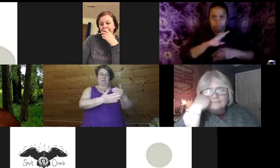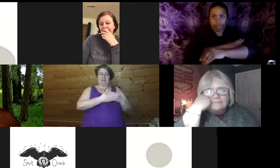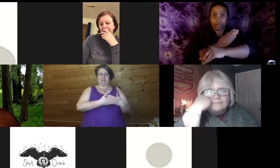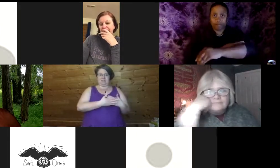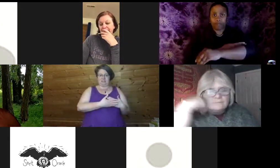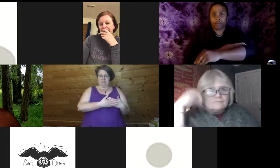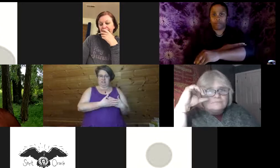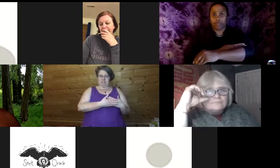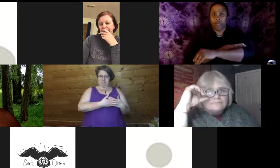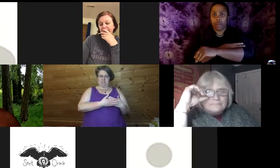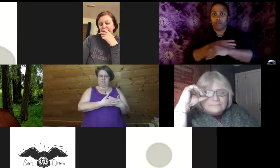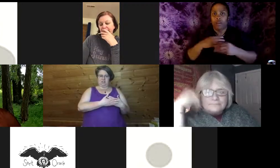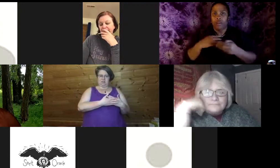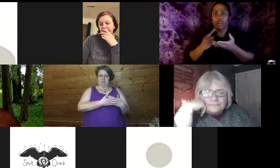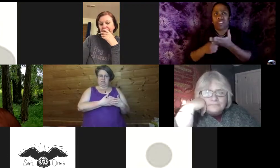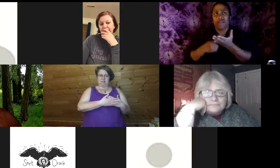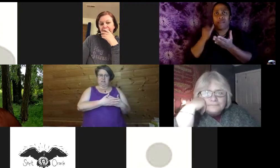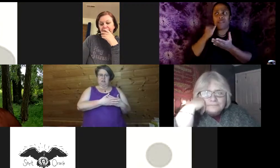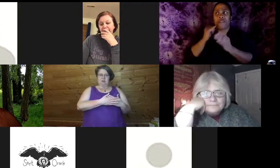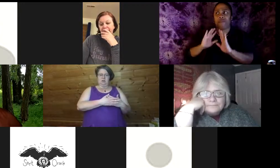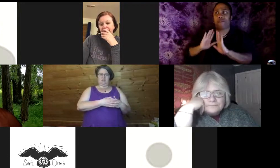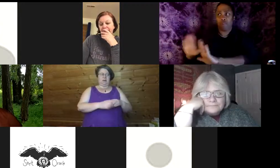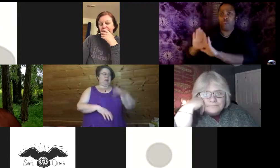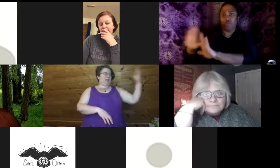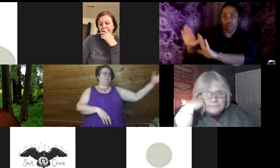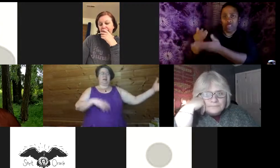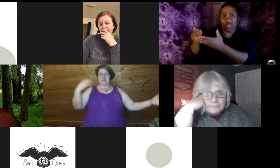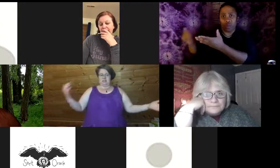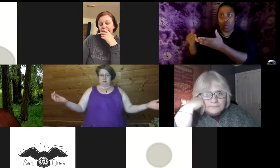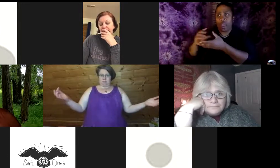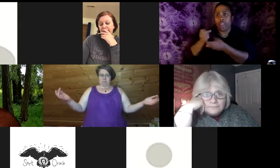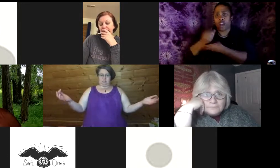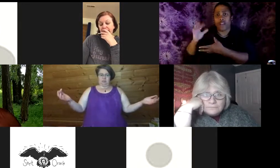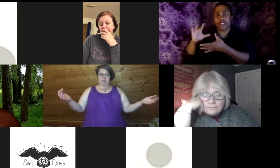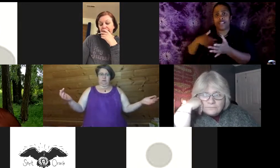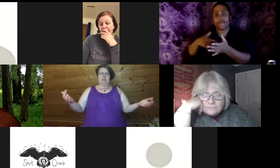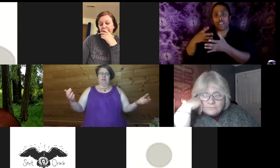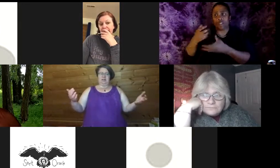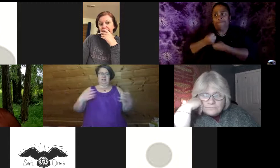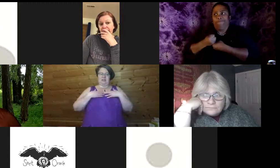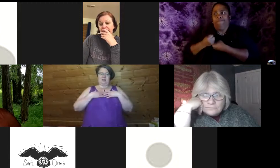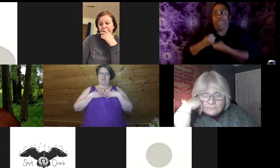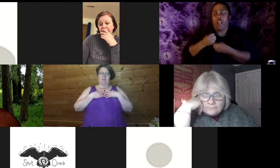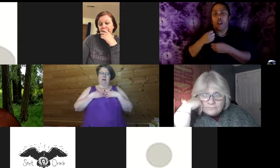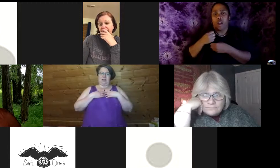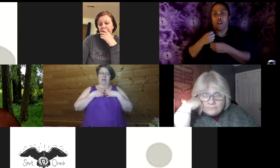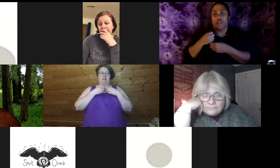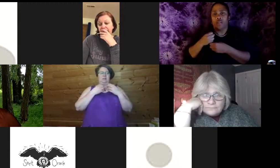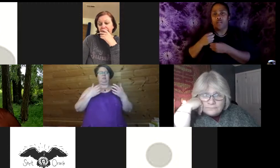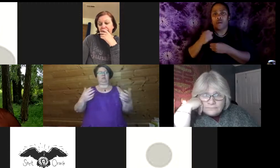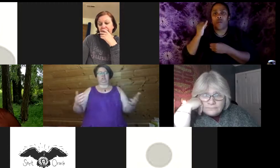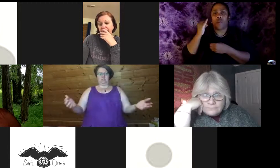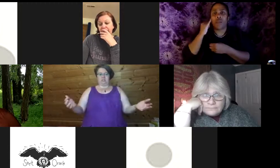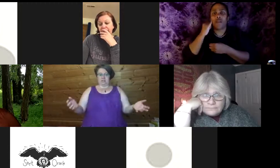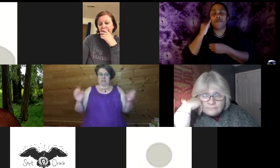away actually has it cling tighter, like the Chinese finger puzzle. Whereas when I embrace that they're both so, that's when I feel more ease